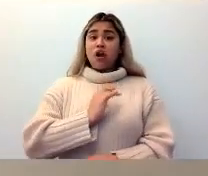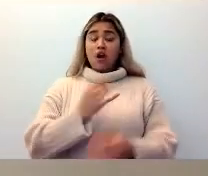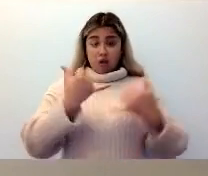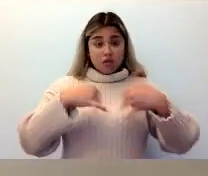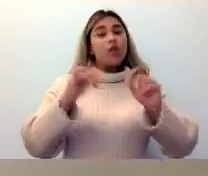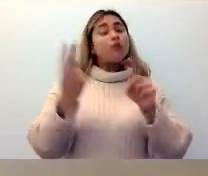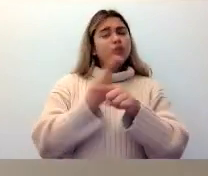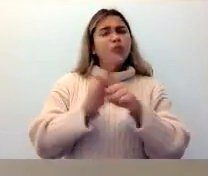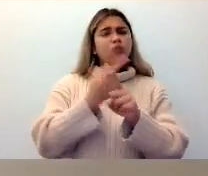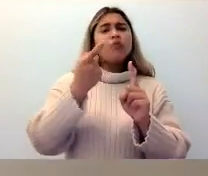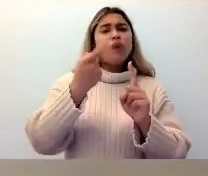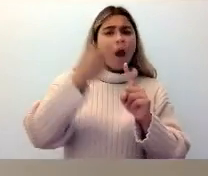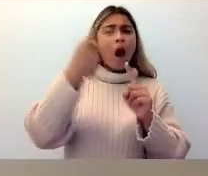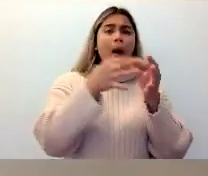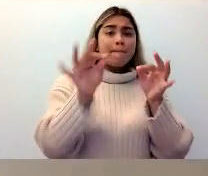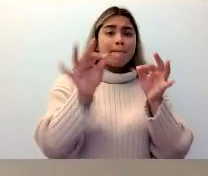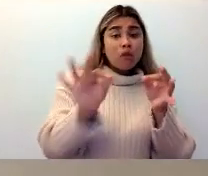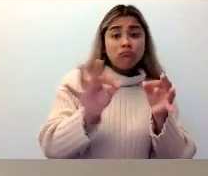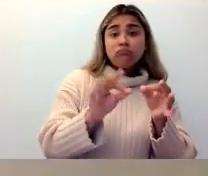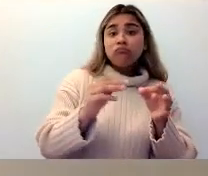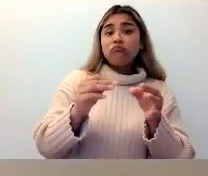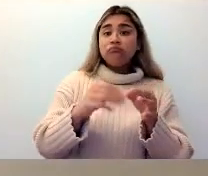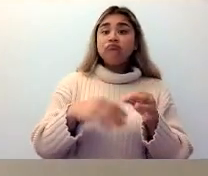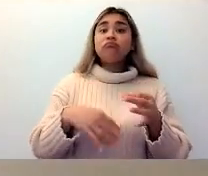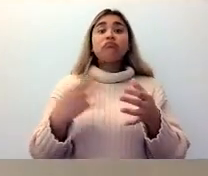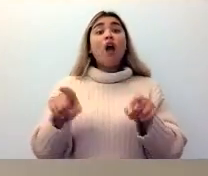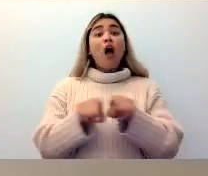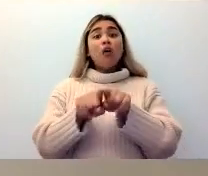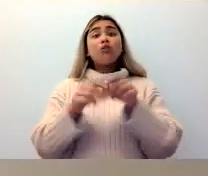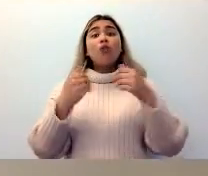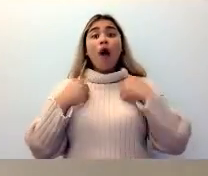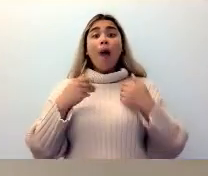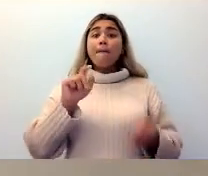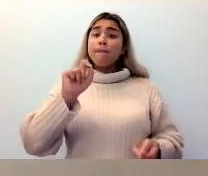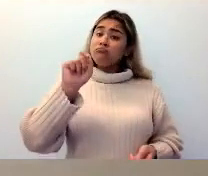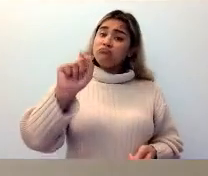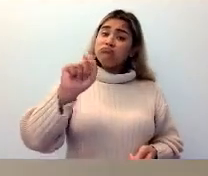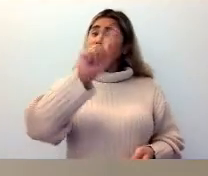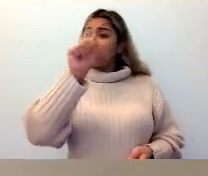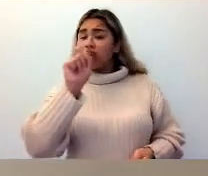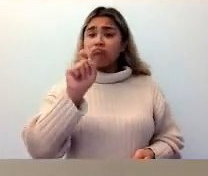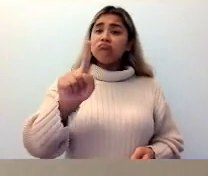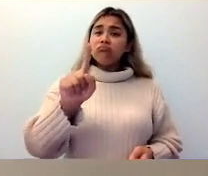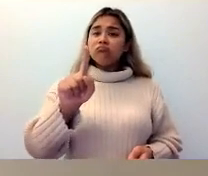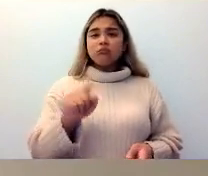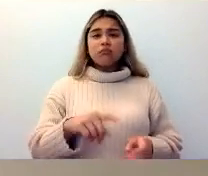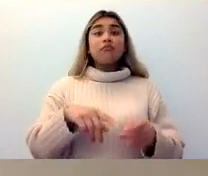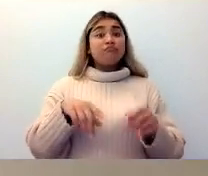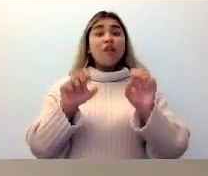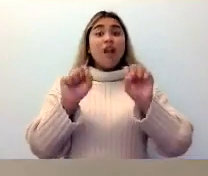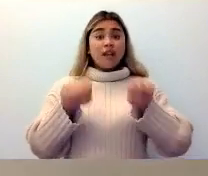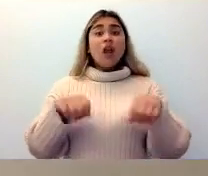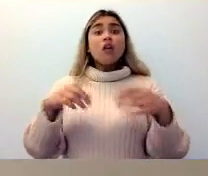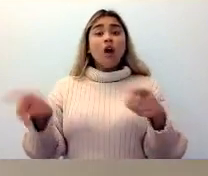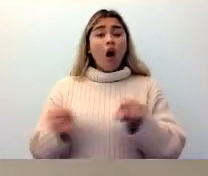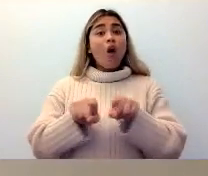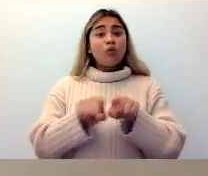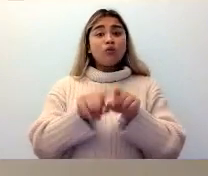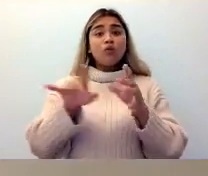there's specialized vocabulary, and it's perfect for work meetings or daily classes online or in